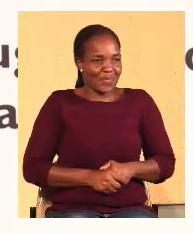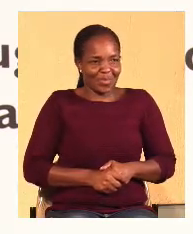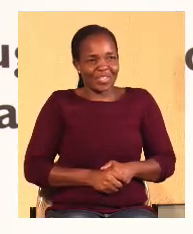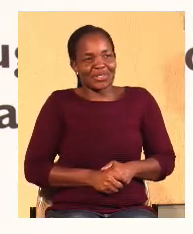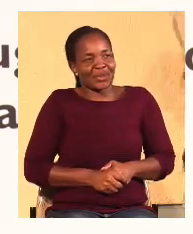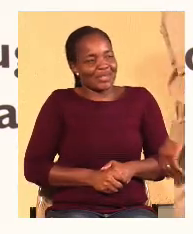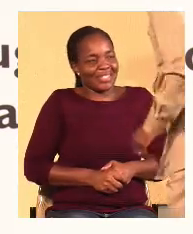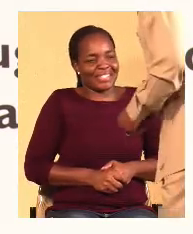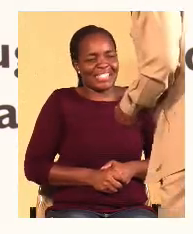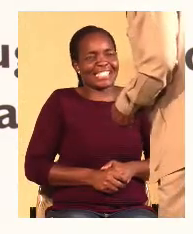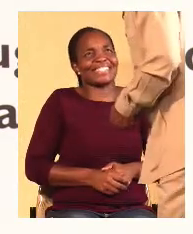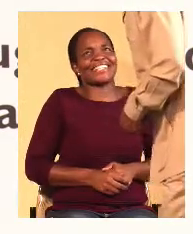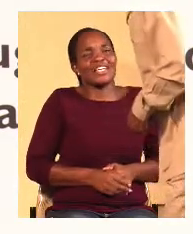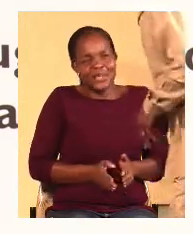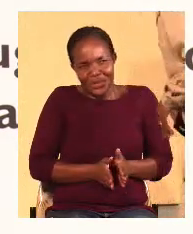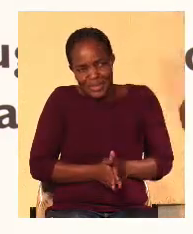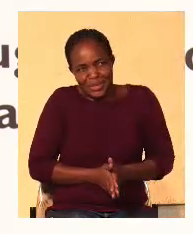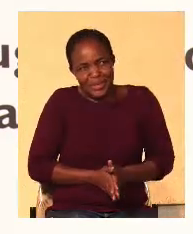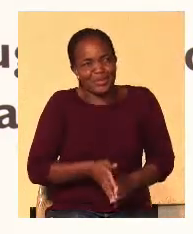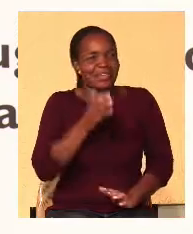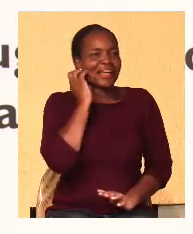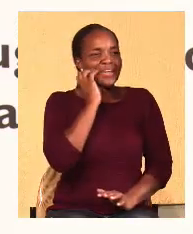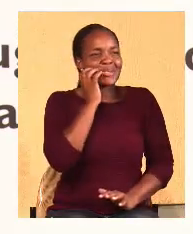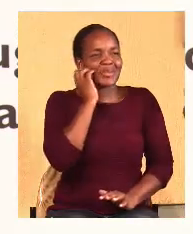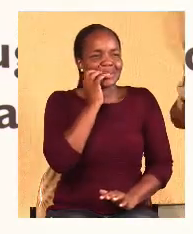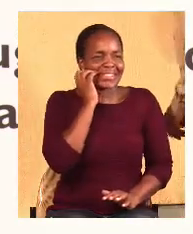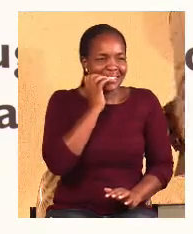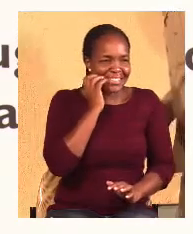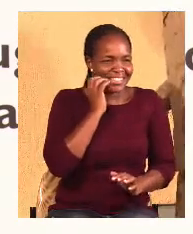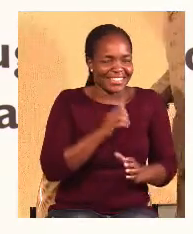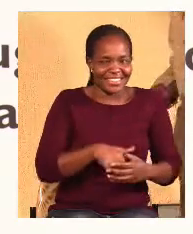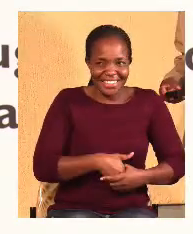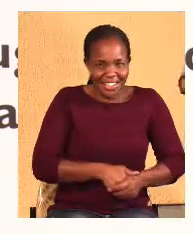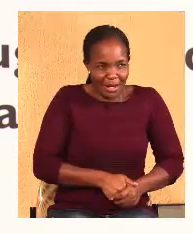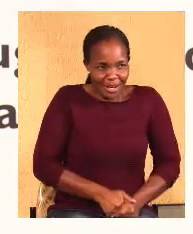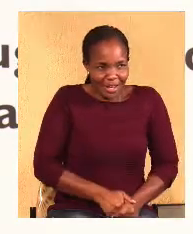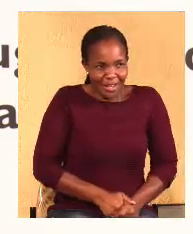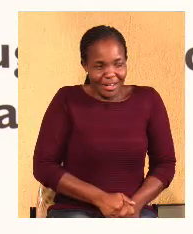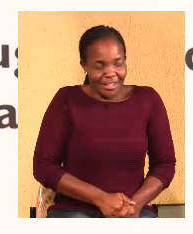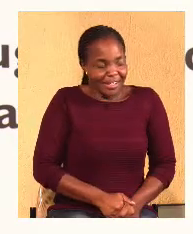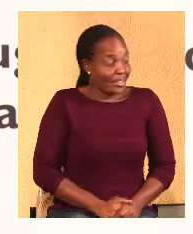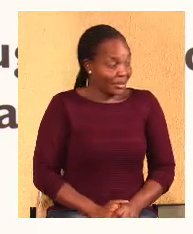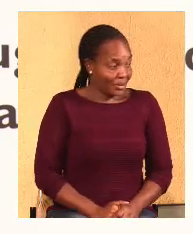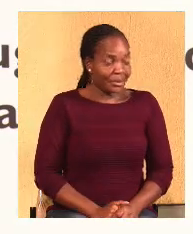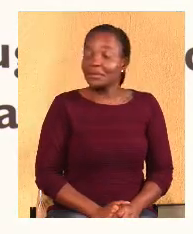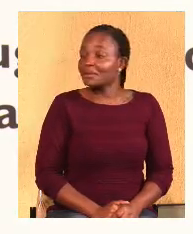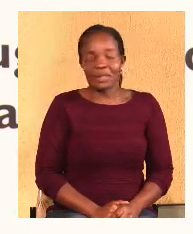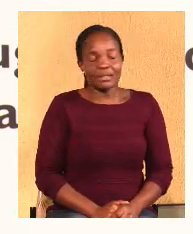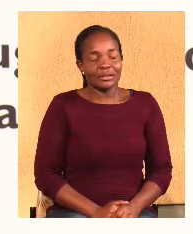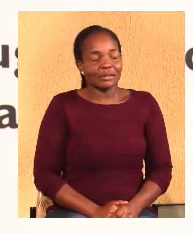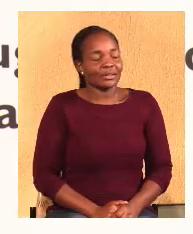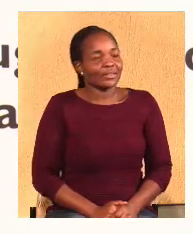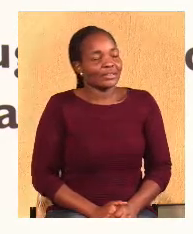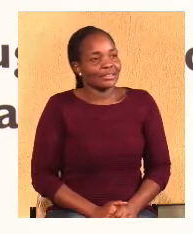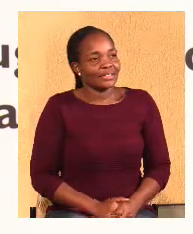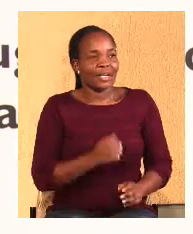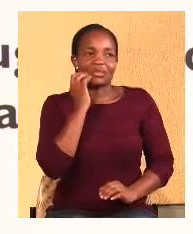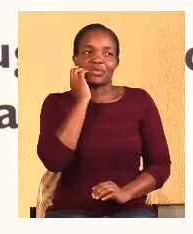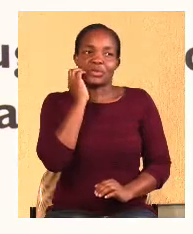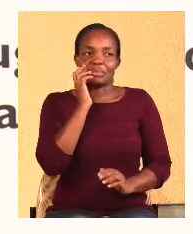that would otherwise not interfere with public movement, and that will not move the virus from one place to the other.